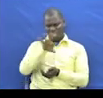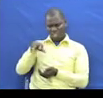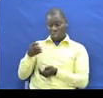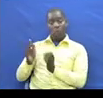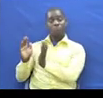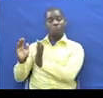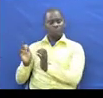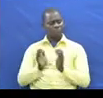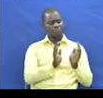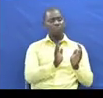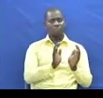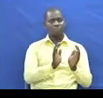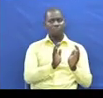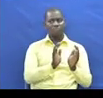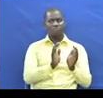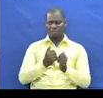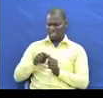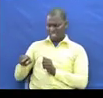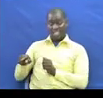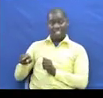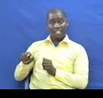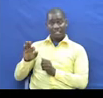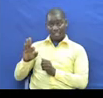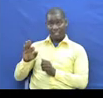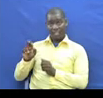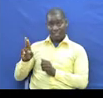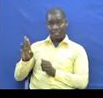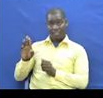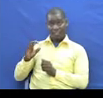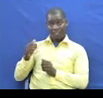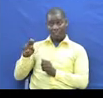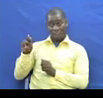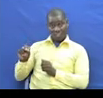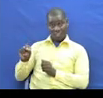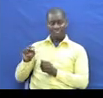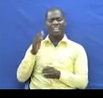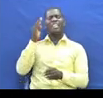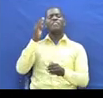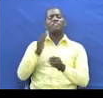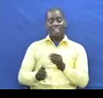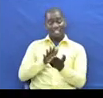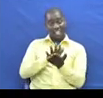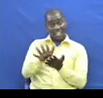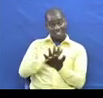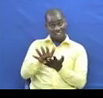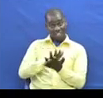here, especially this one which is a function. That is, from the first illustration,